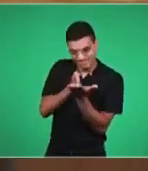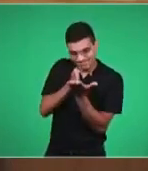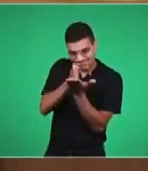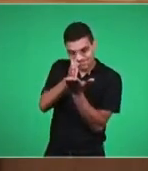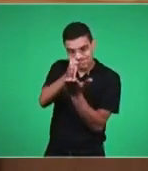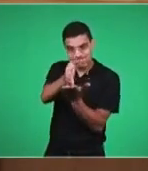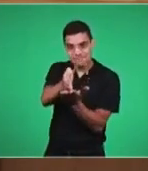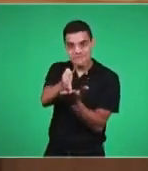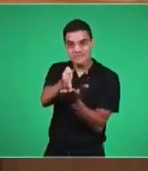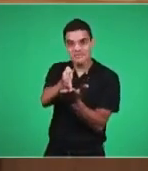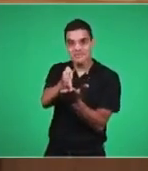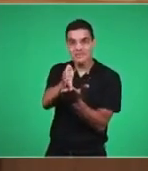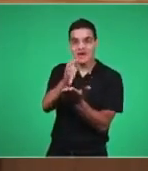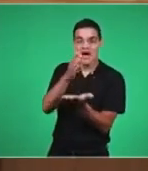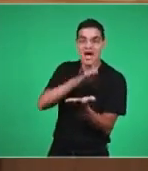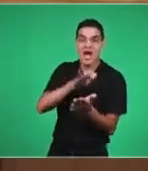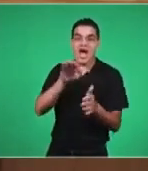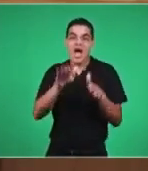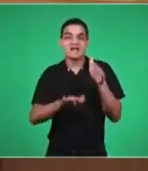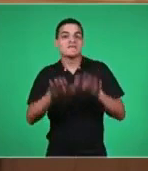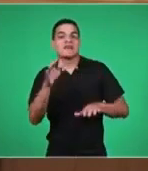with deficiency,